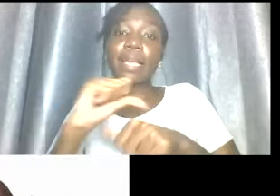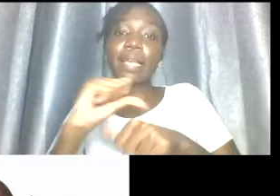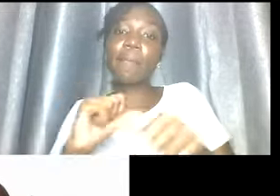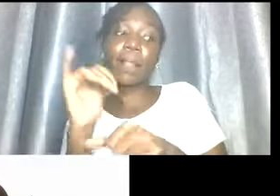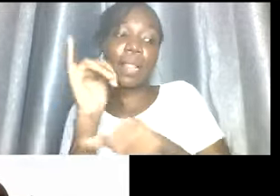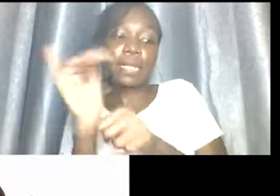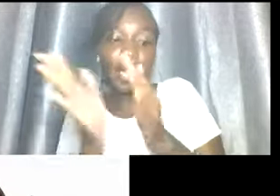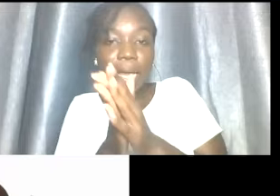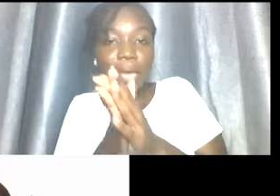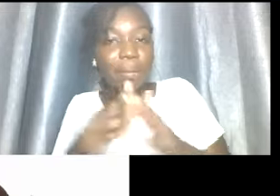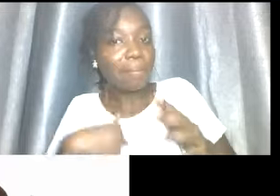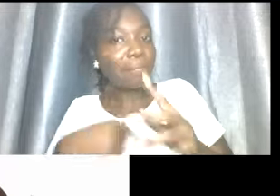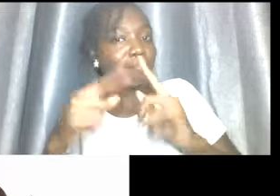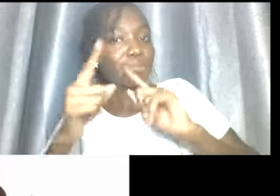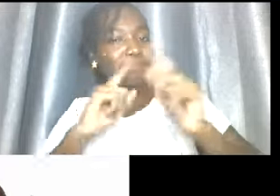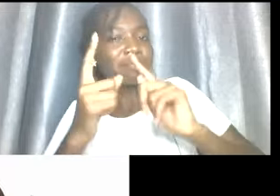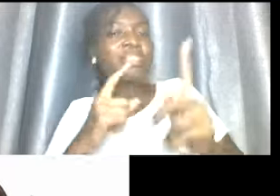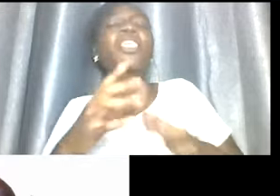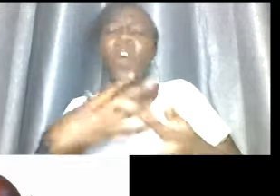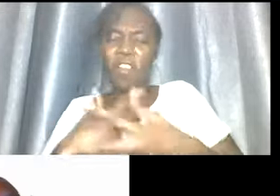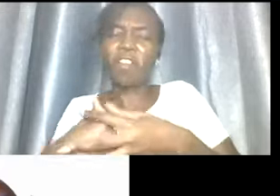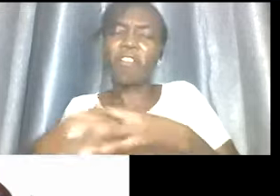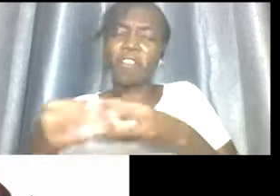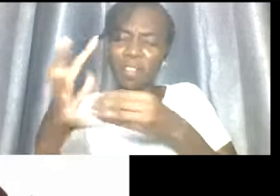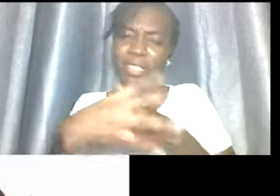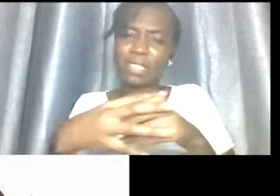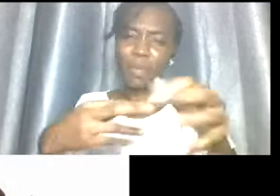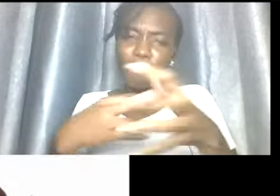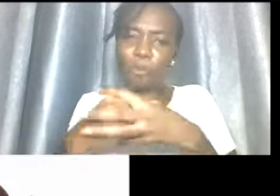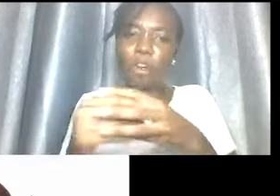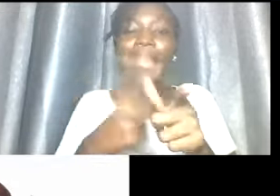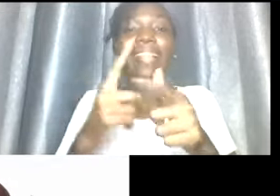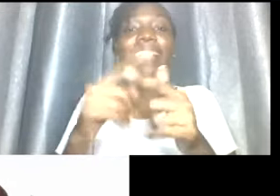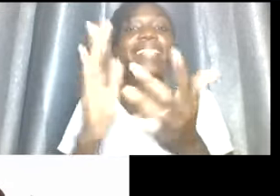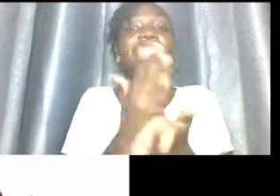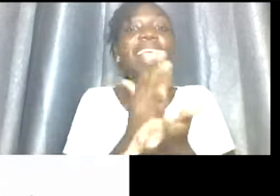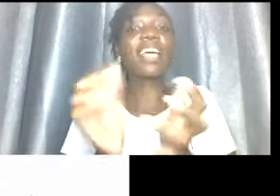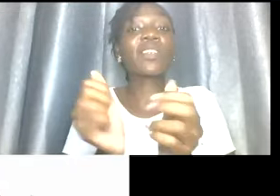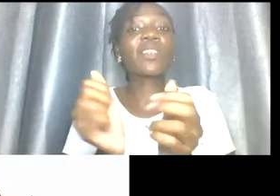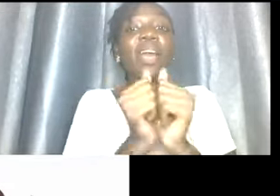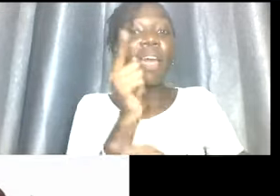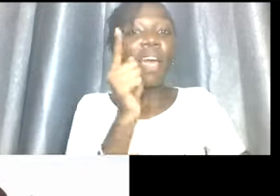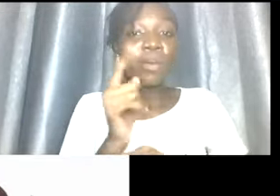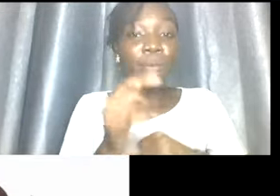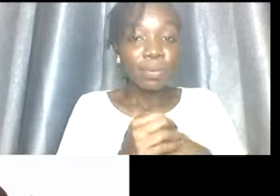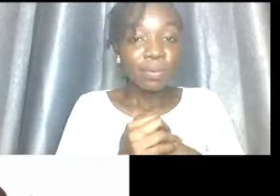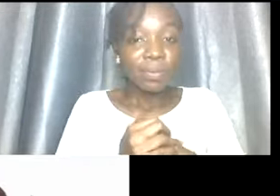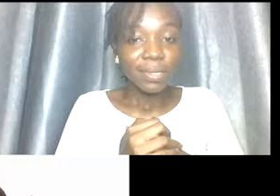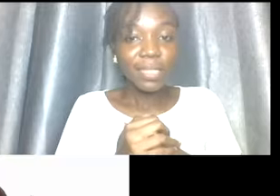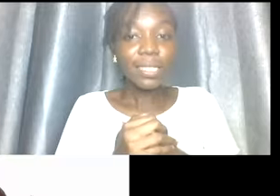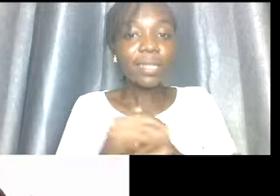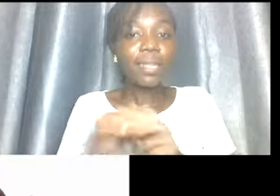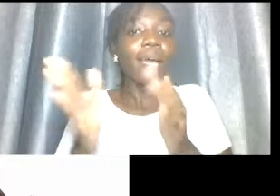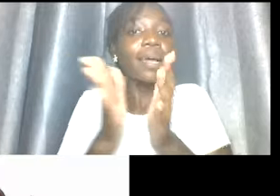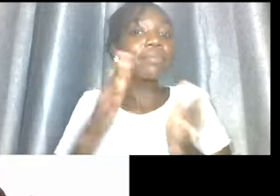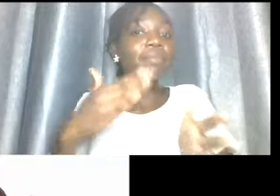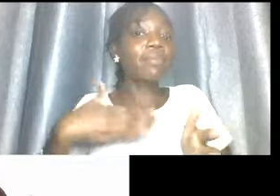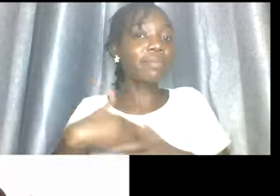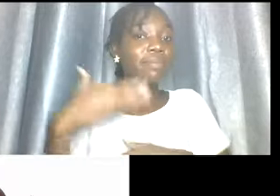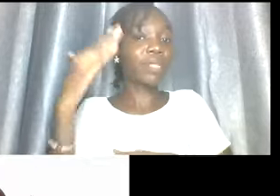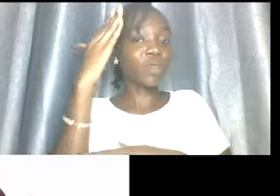speak more comfortably and share with you. So yes, I am an entrepreneur. I live in the